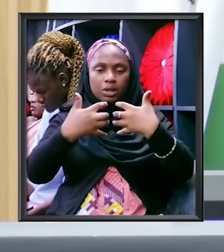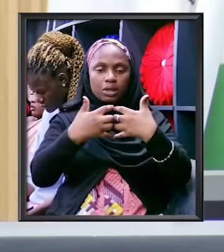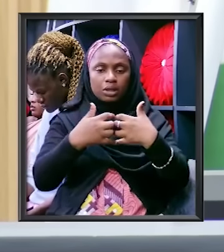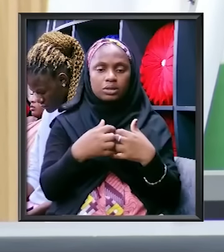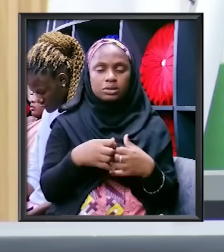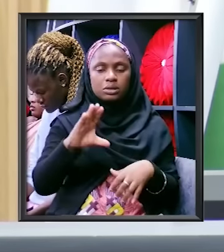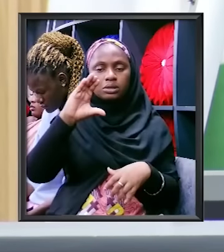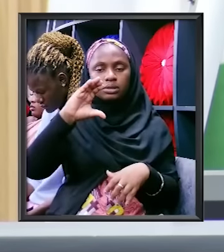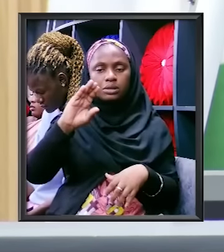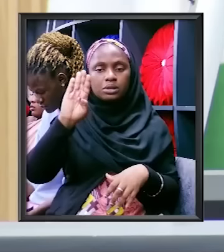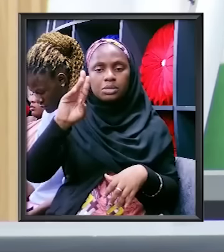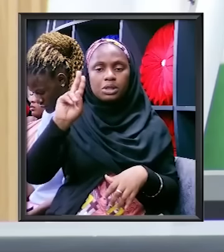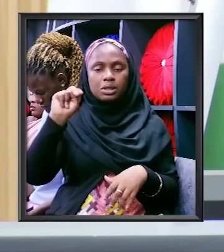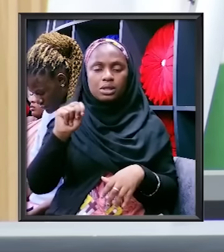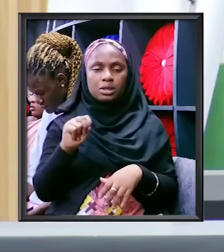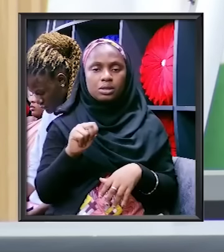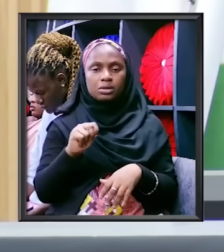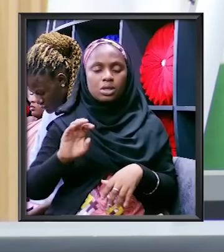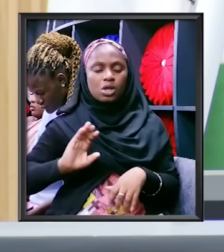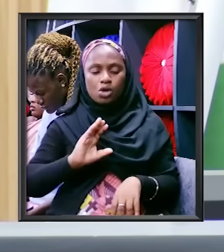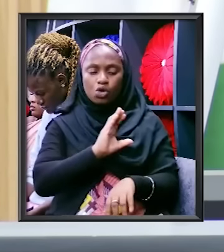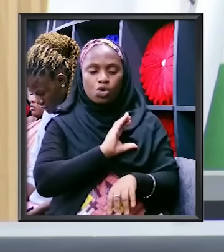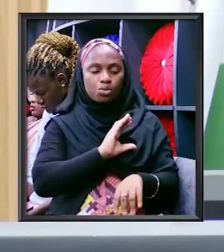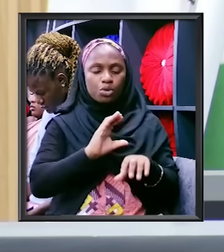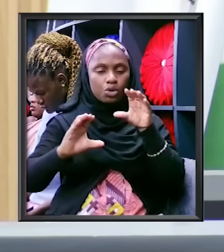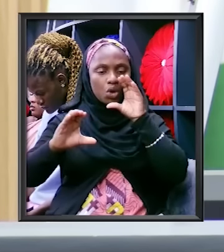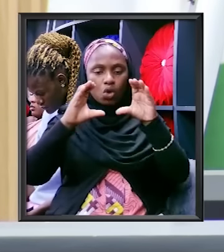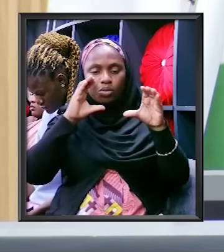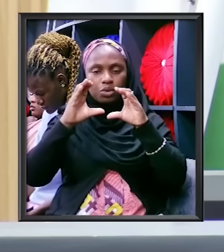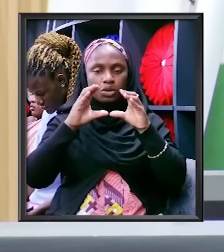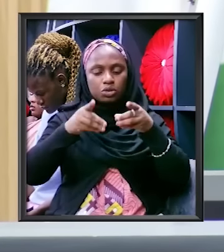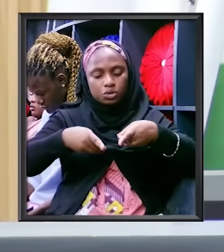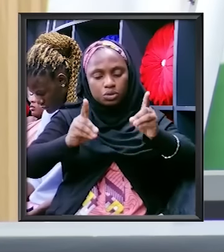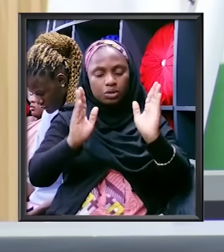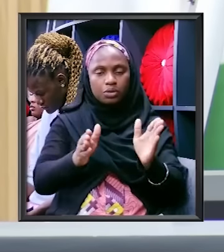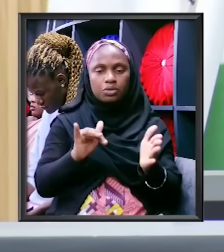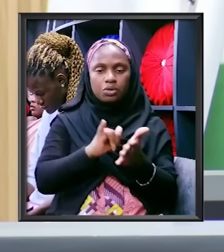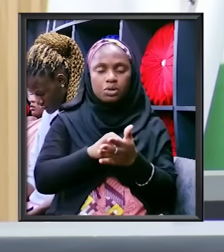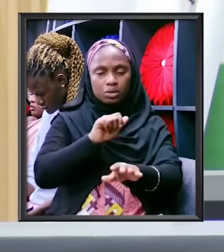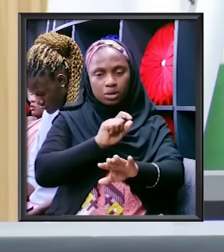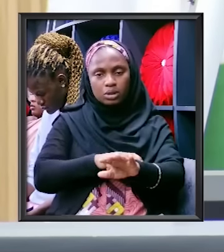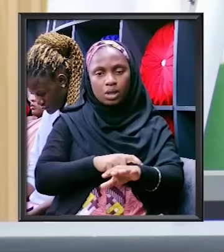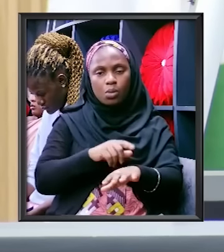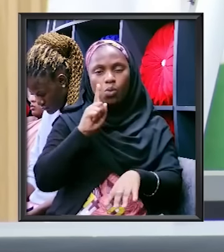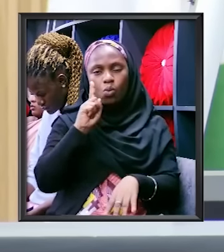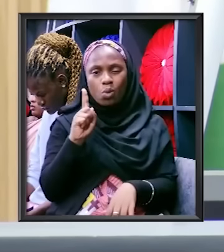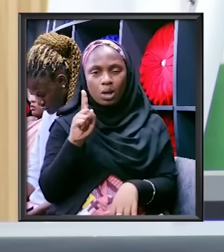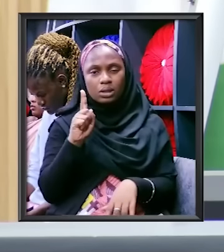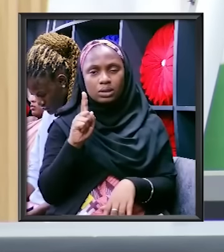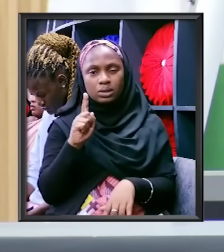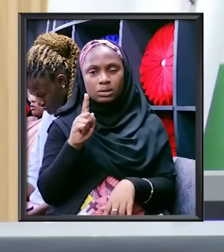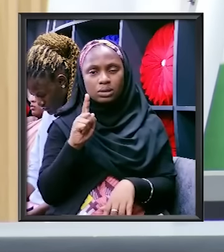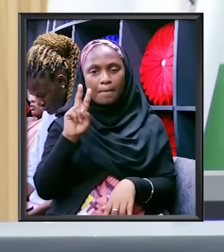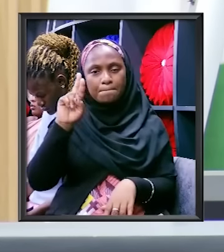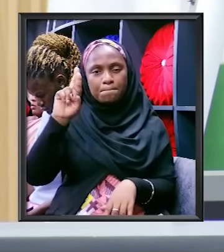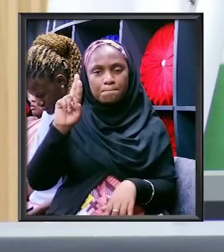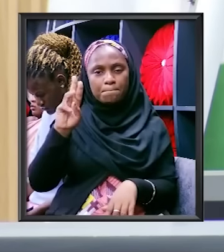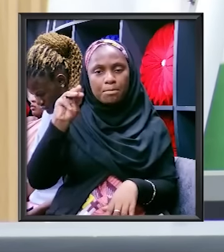Central Bank of Nigeria corporate communications, director that time, one Mr. Is it